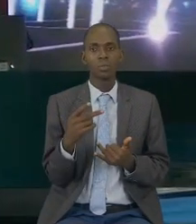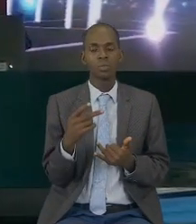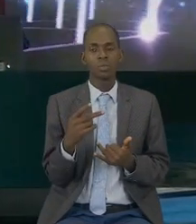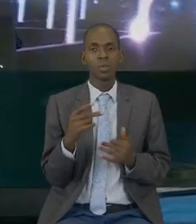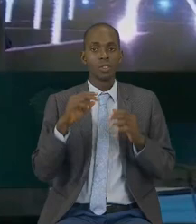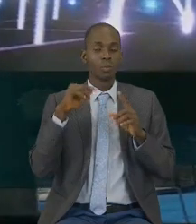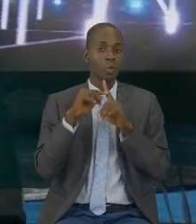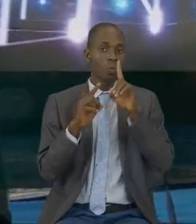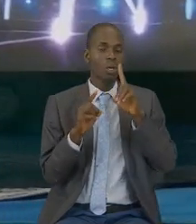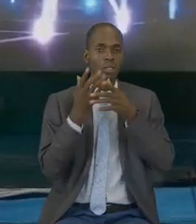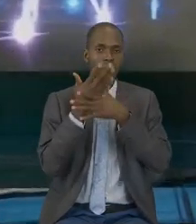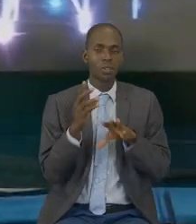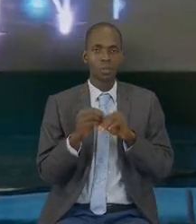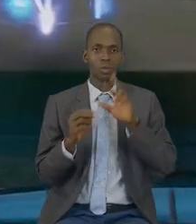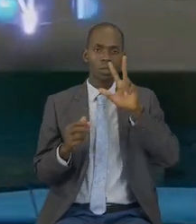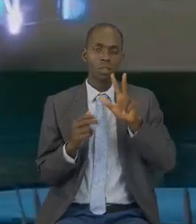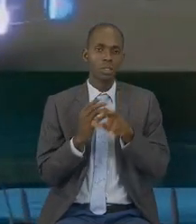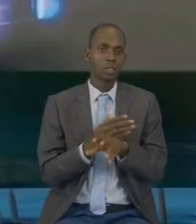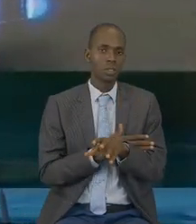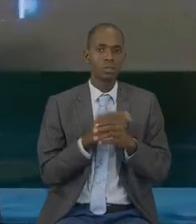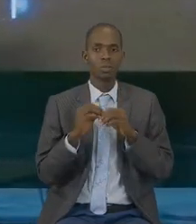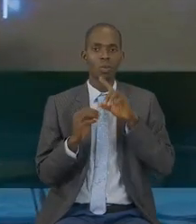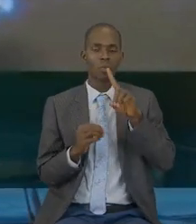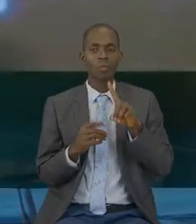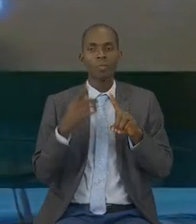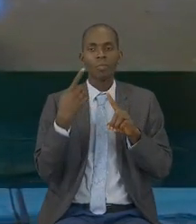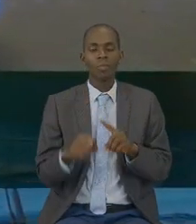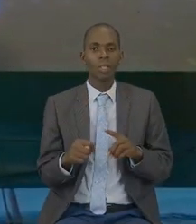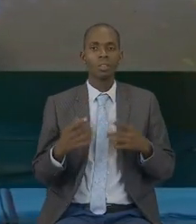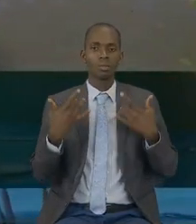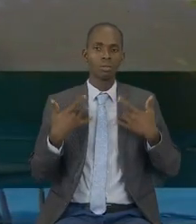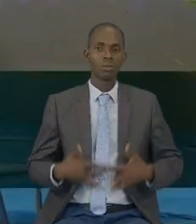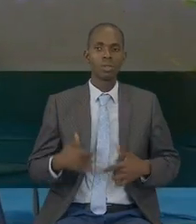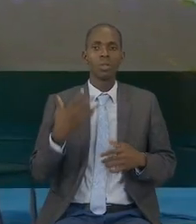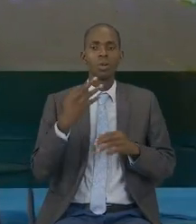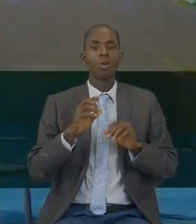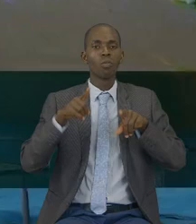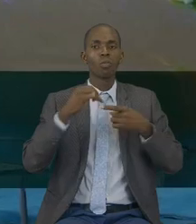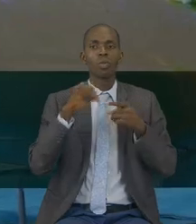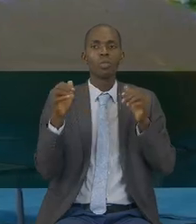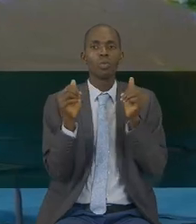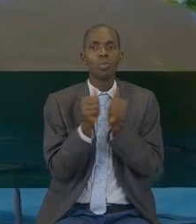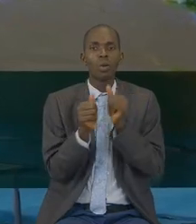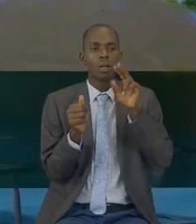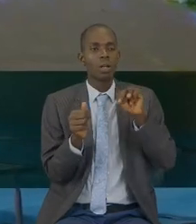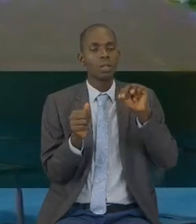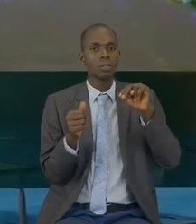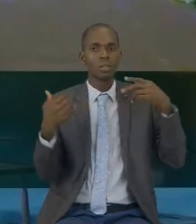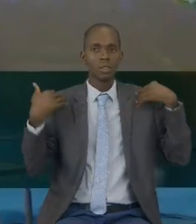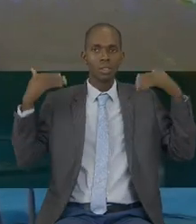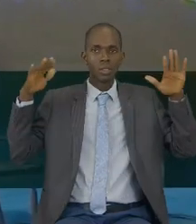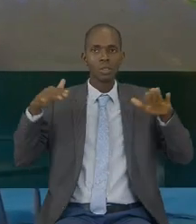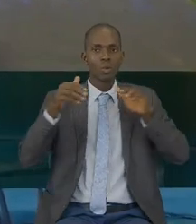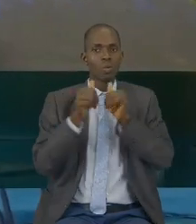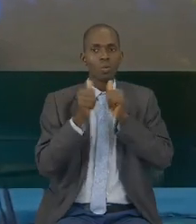subtitles. Number one, the disappointment of going with an angel,